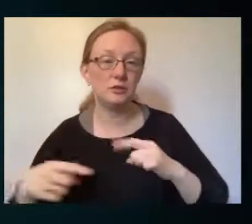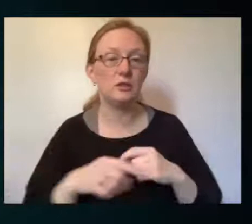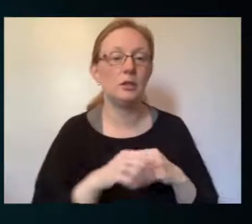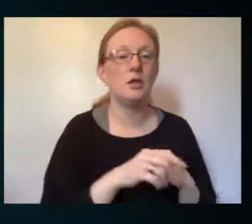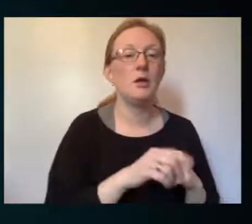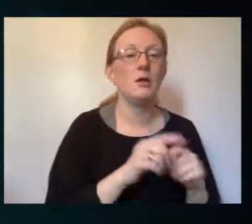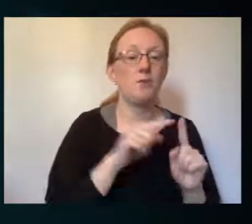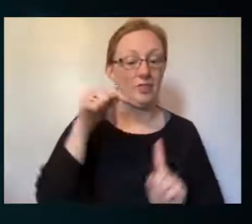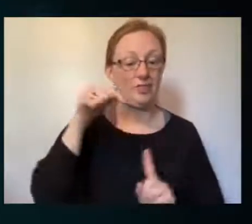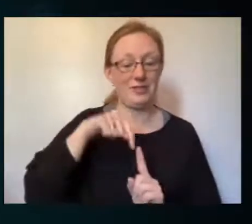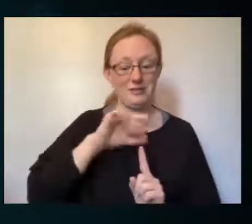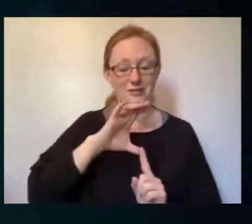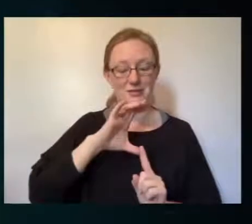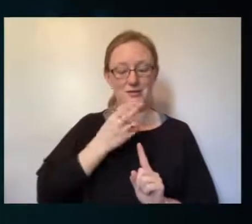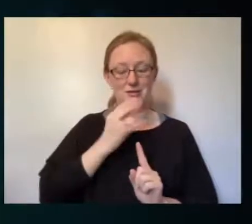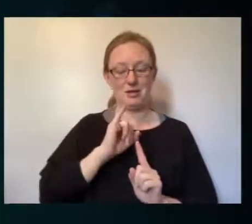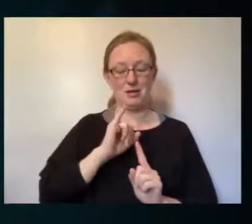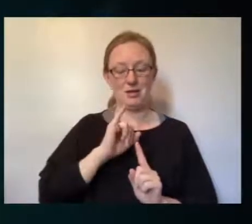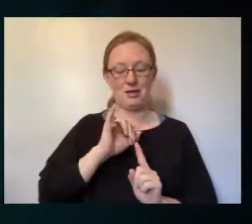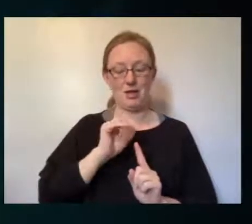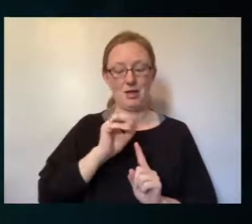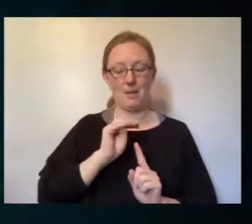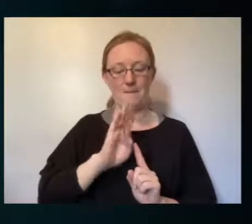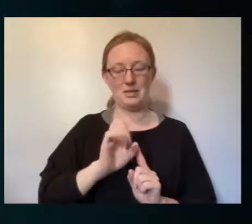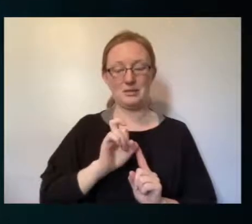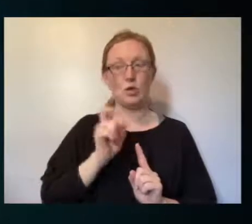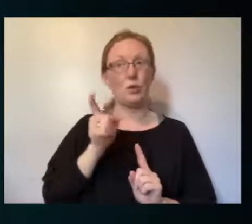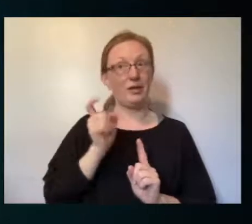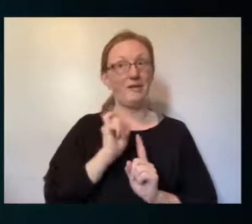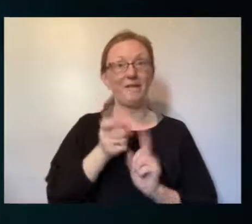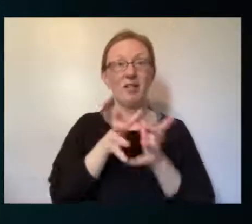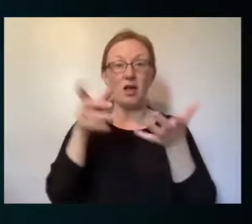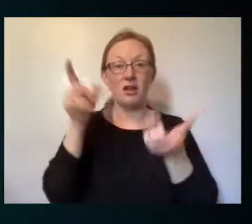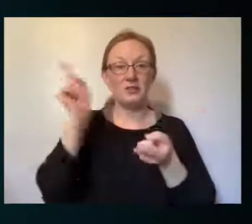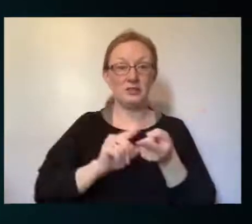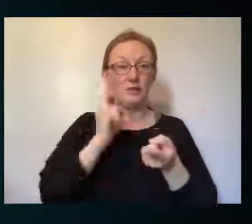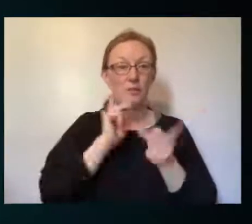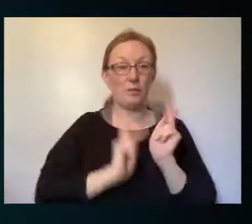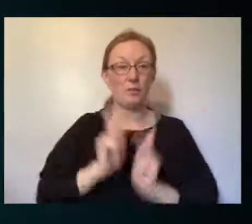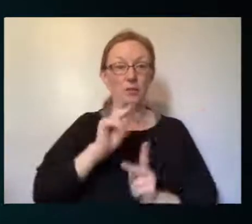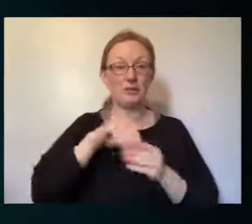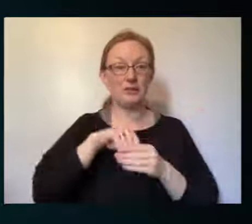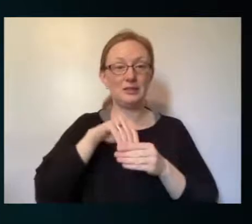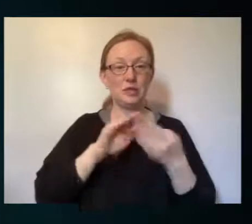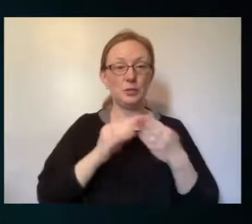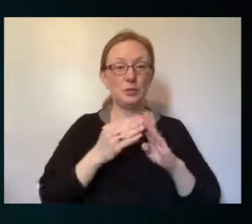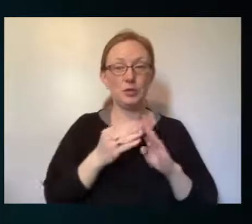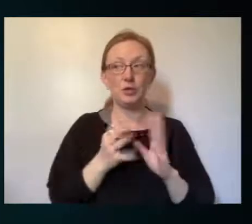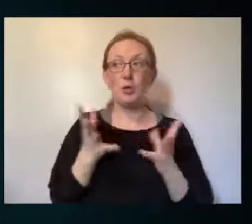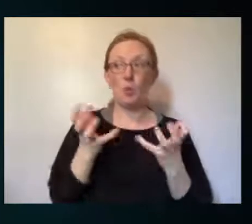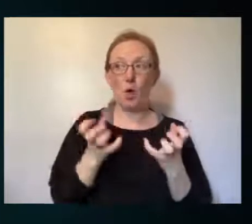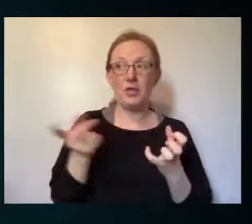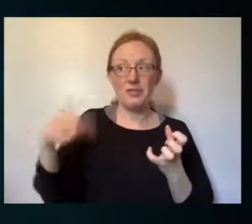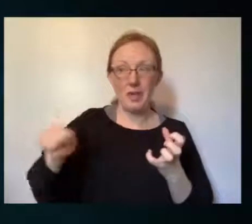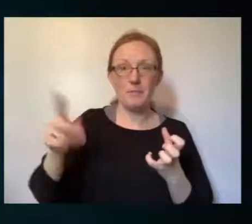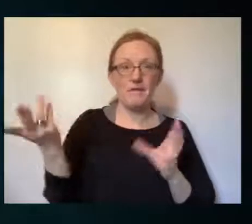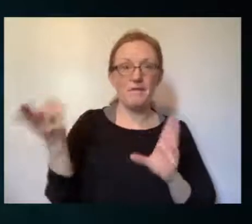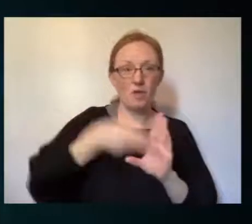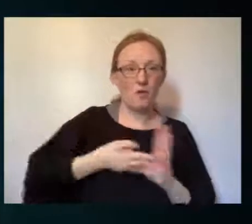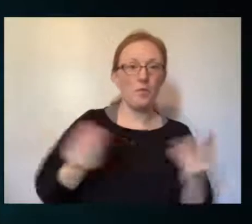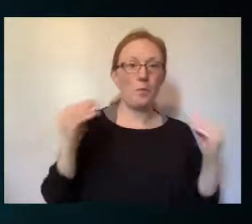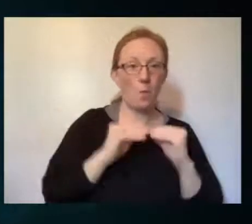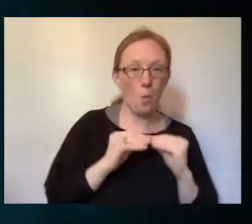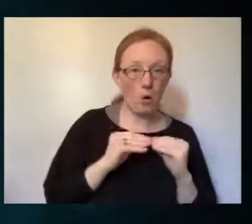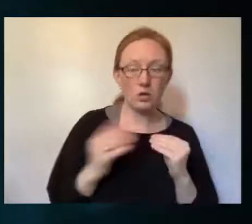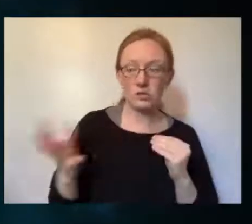for instance, gave a substantial discount for people in communities we really want to get involved in